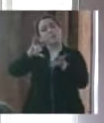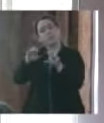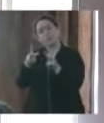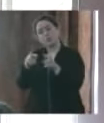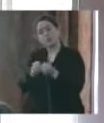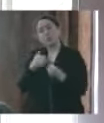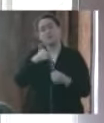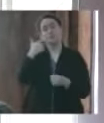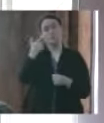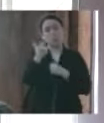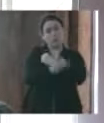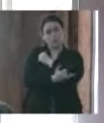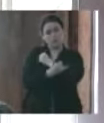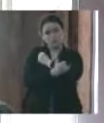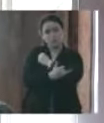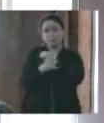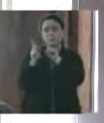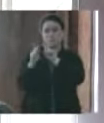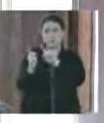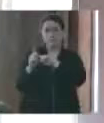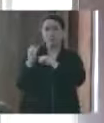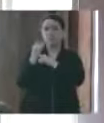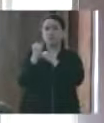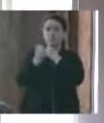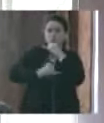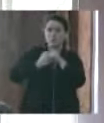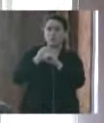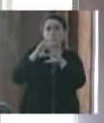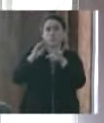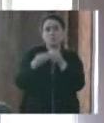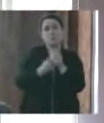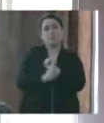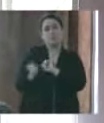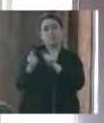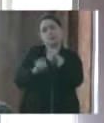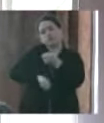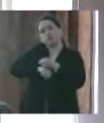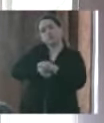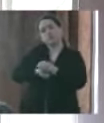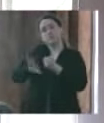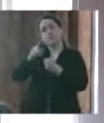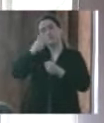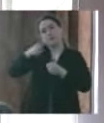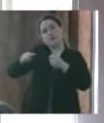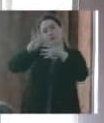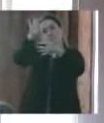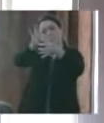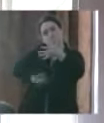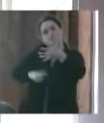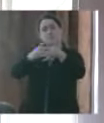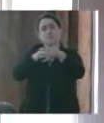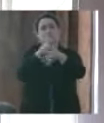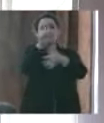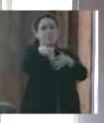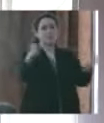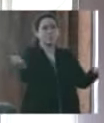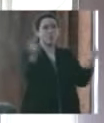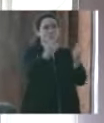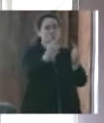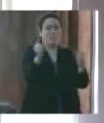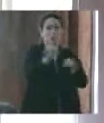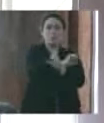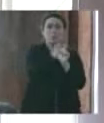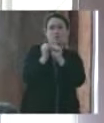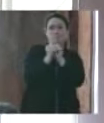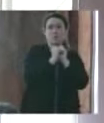international organizations endorsed the Pattaya Manifesto, a call to action for effective and coordinated efforts to combat wildlife crime